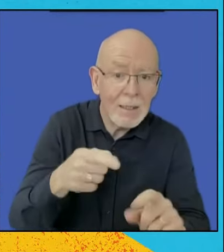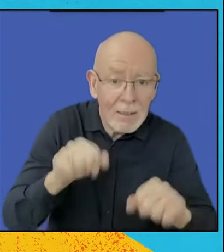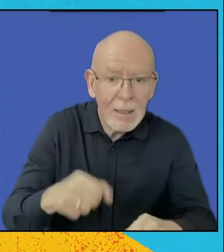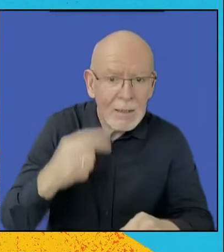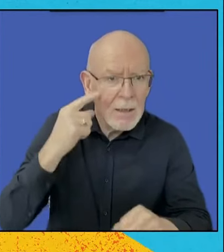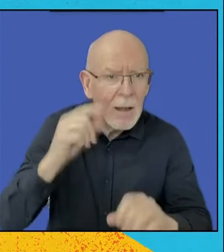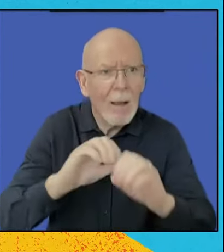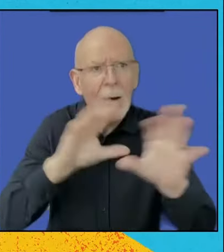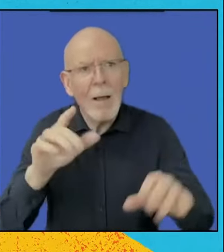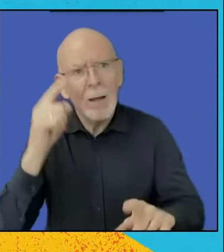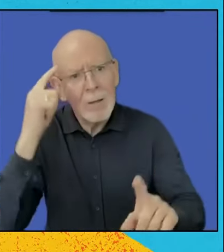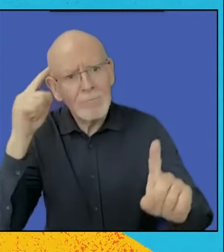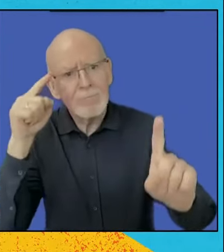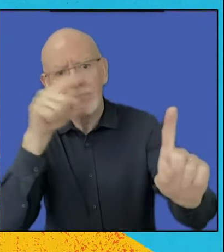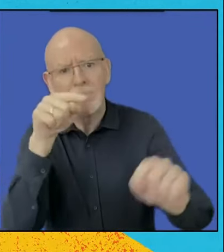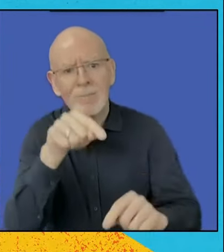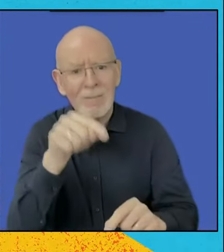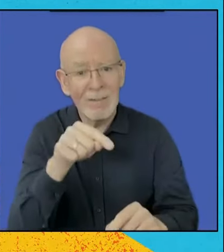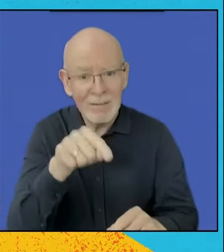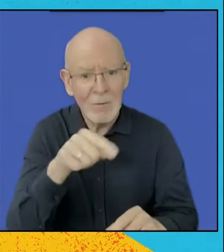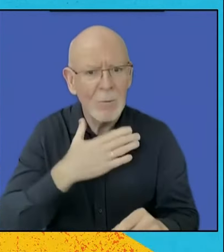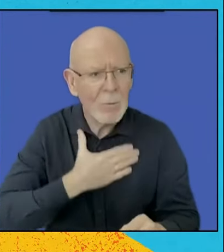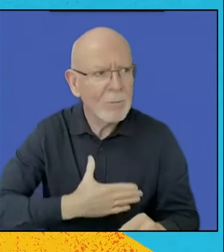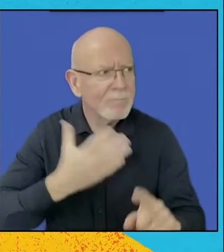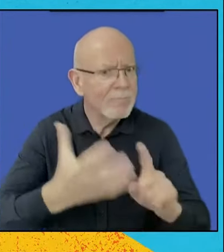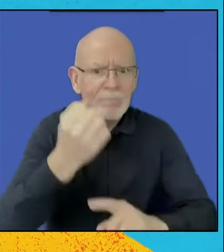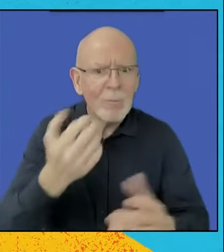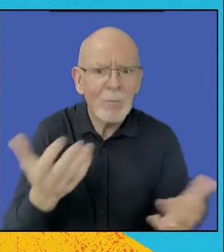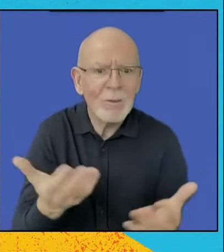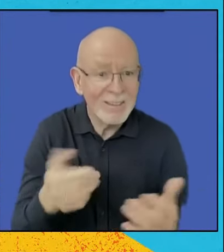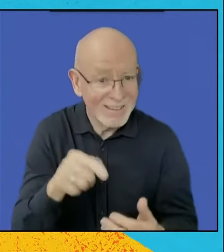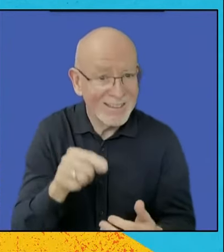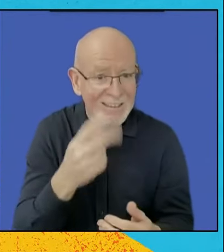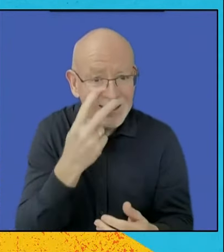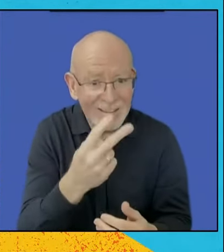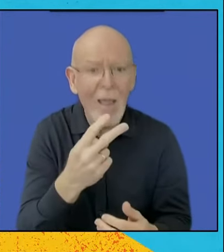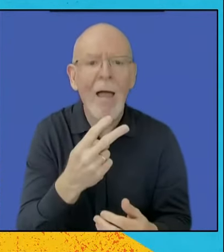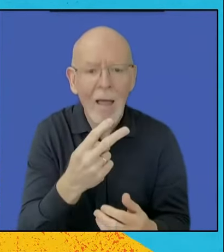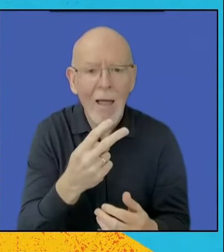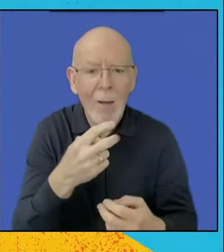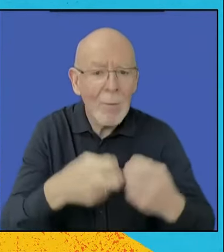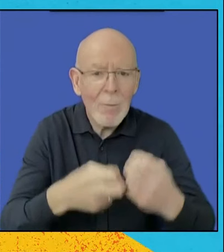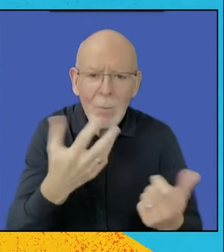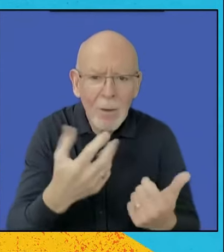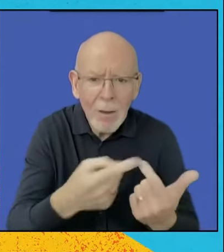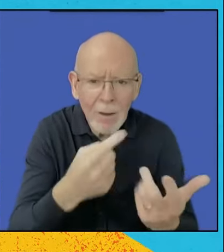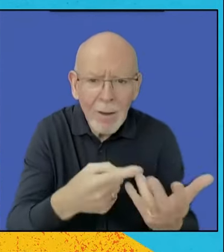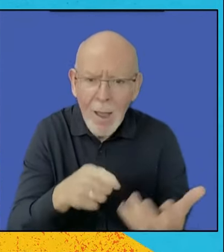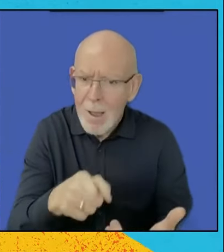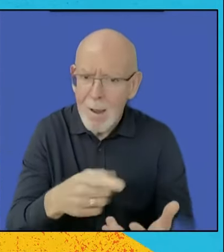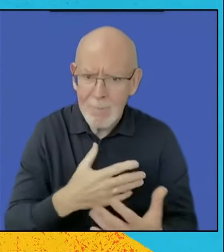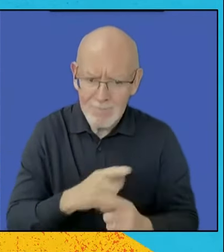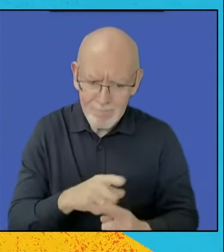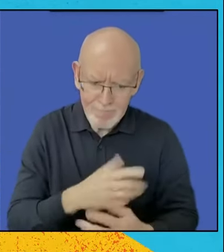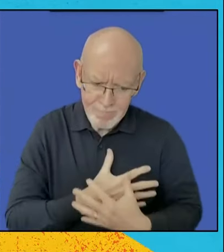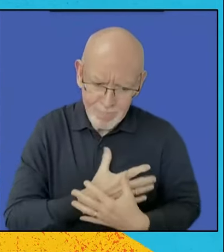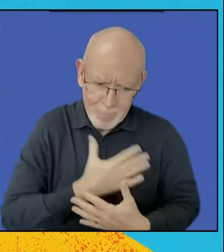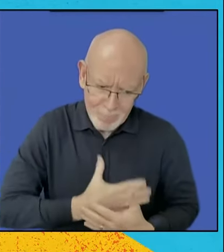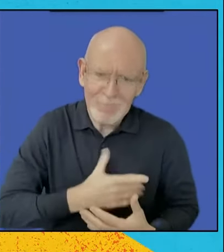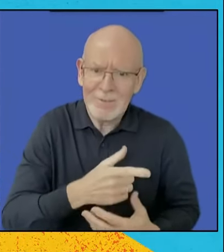get feedback from them. And you should also not forget to seek out mentors, peers, partners, and